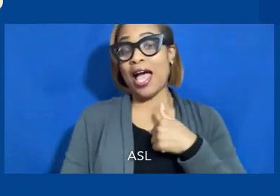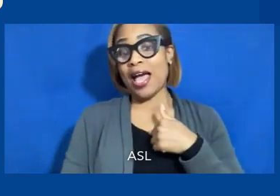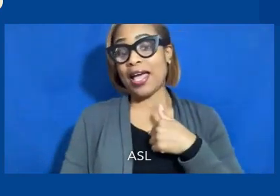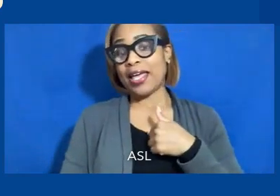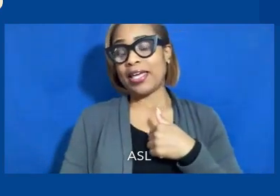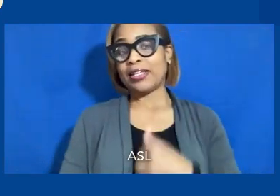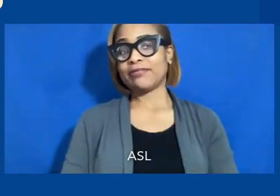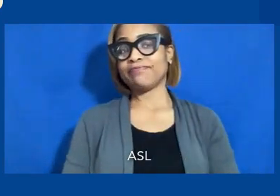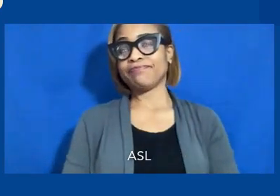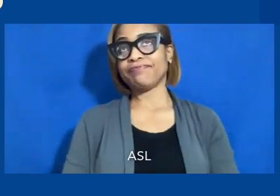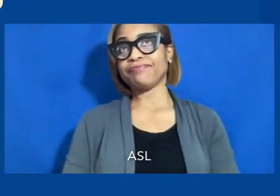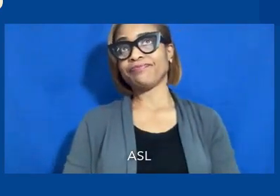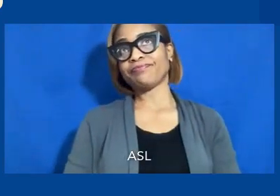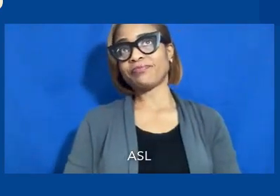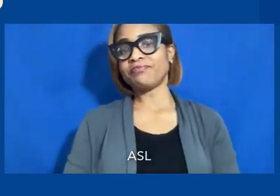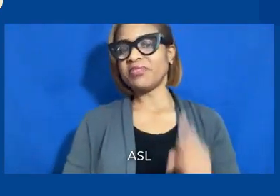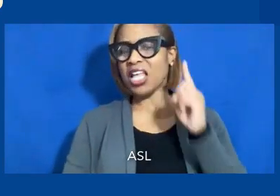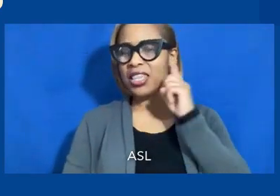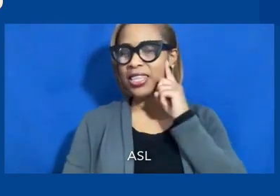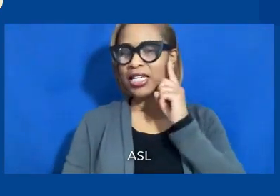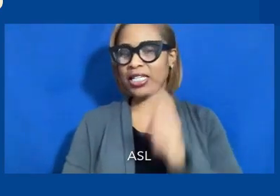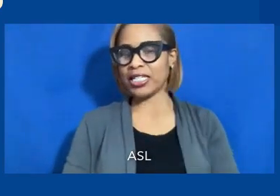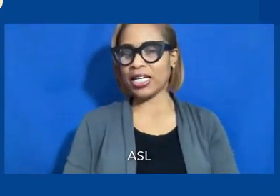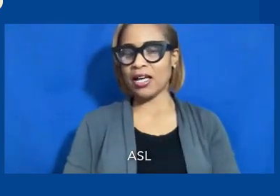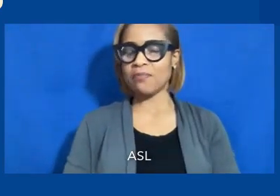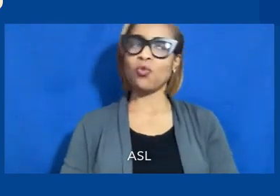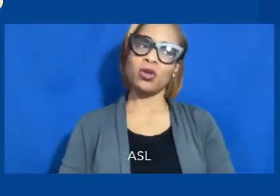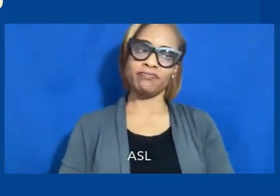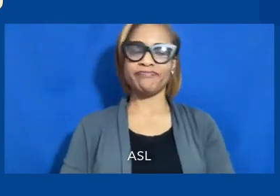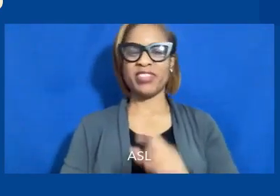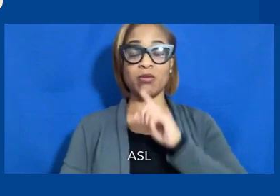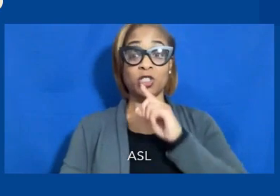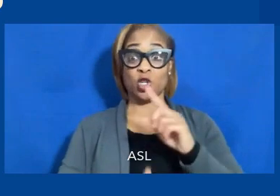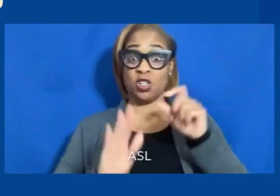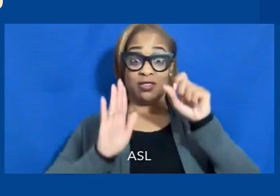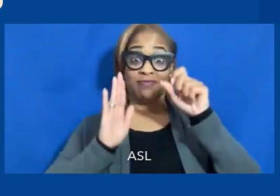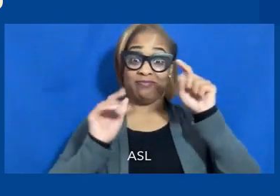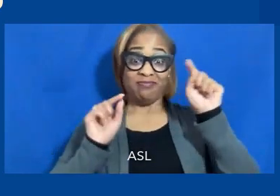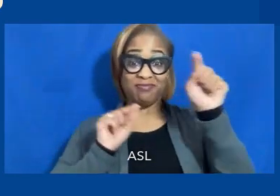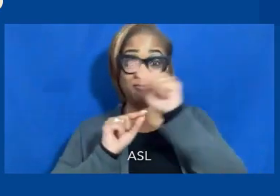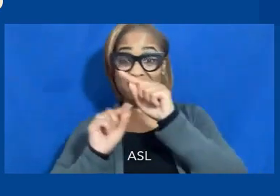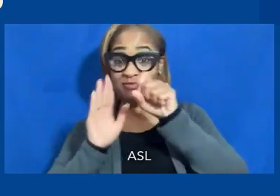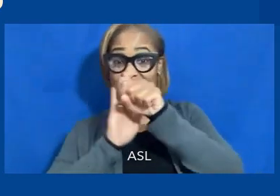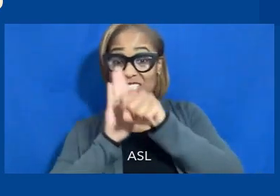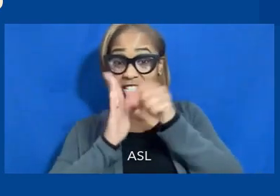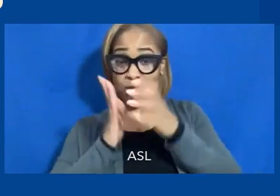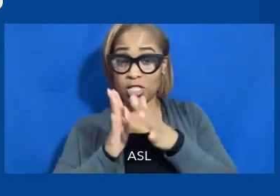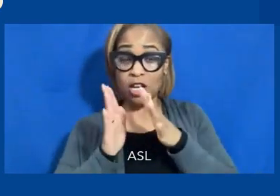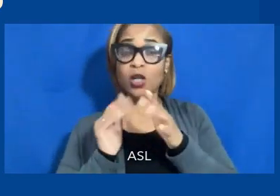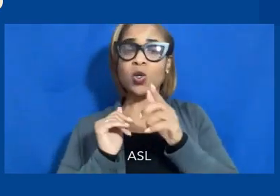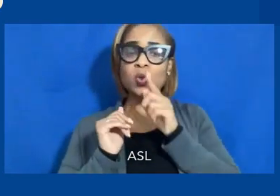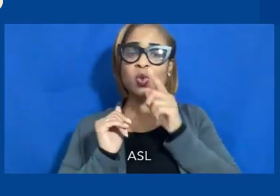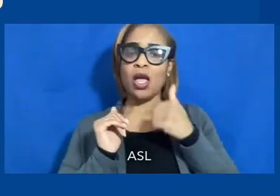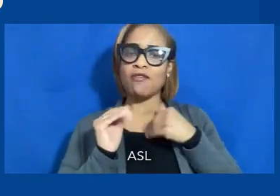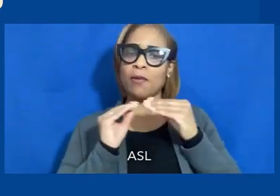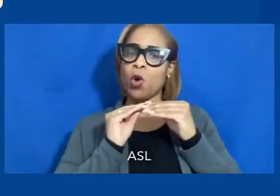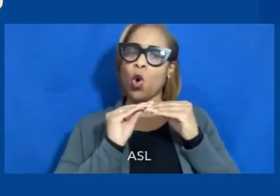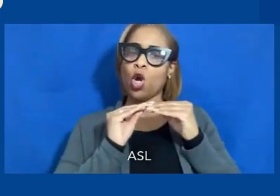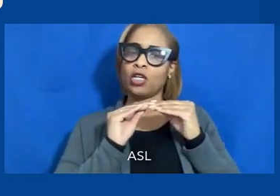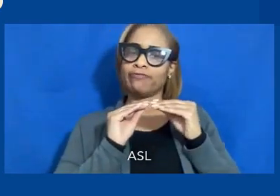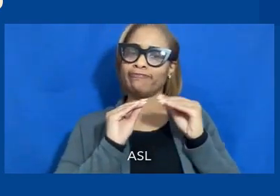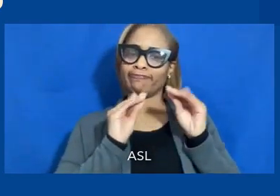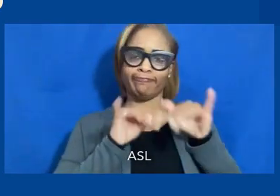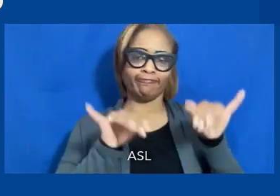I think that this is, I'm sure there are cinematographers out there who have a more consistent system.